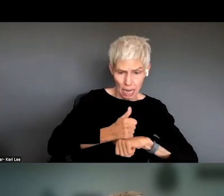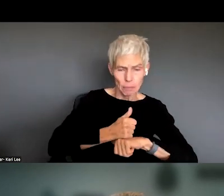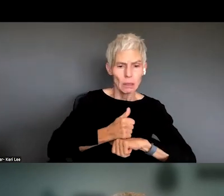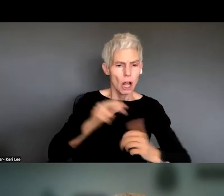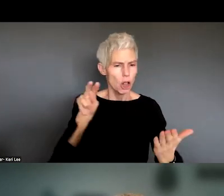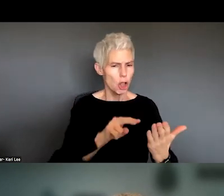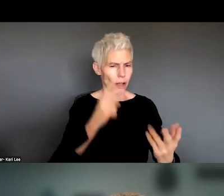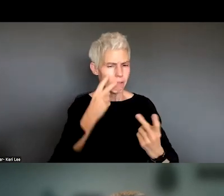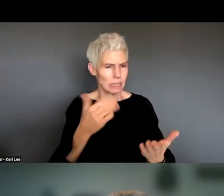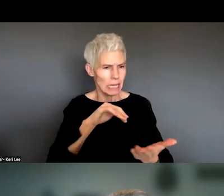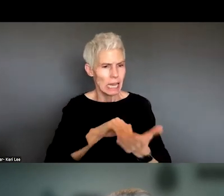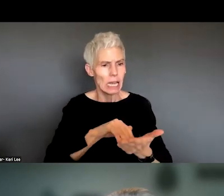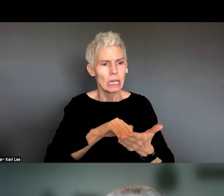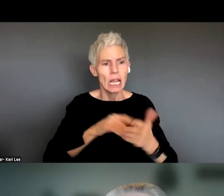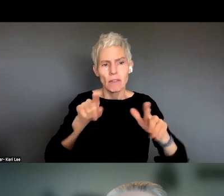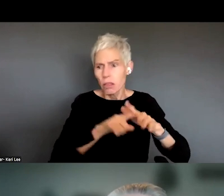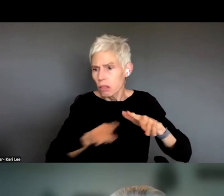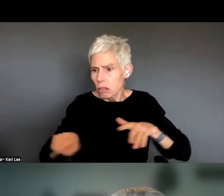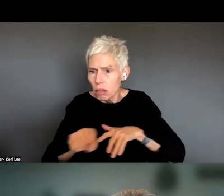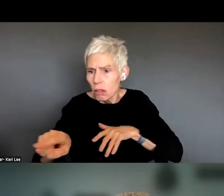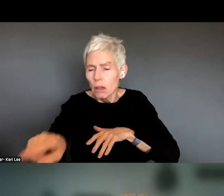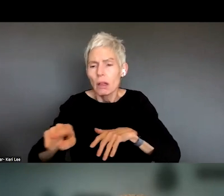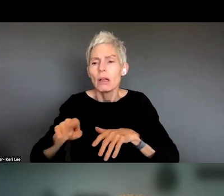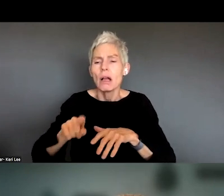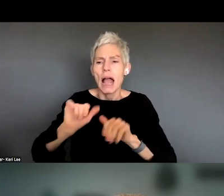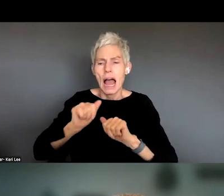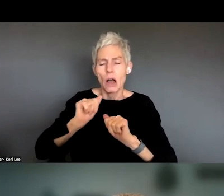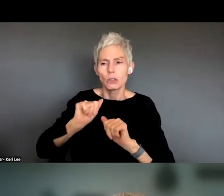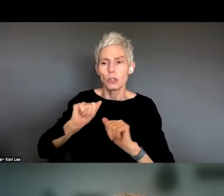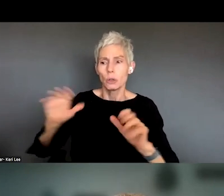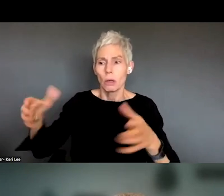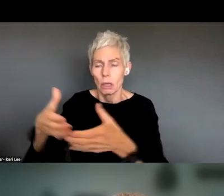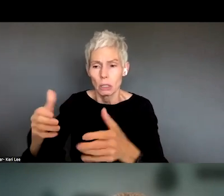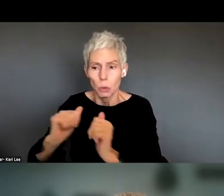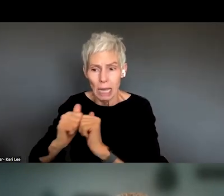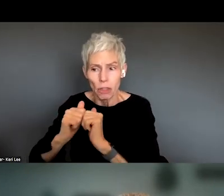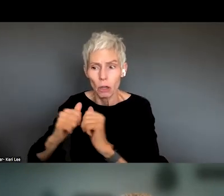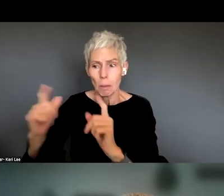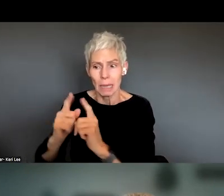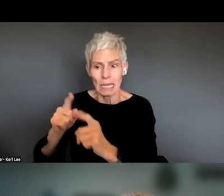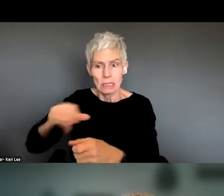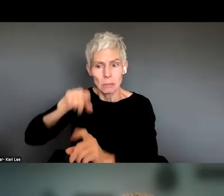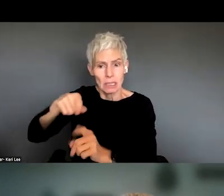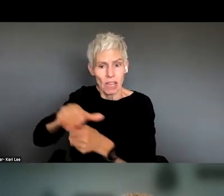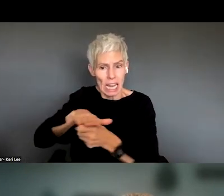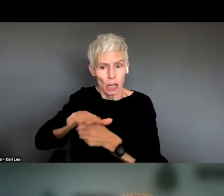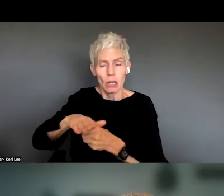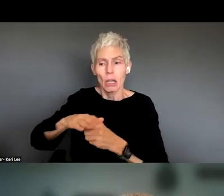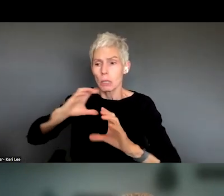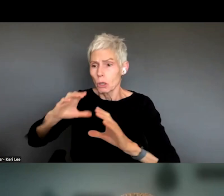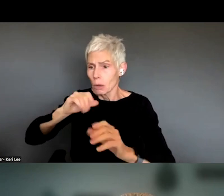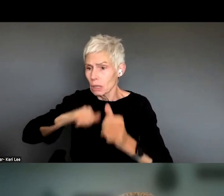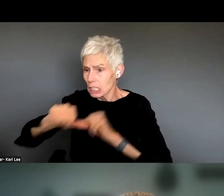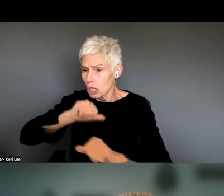evacuation routes, establish meeting points and a way to communicate with one another. Some ideas would be to have kind of a